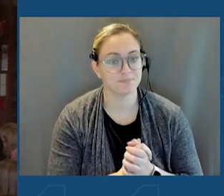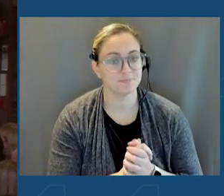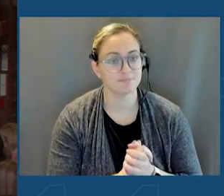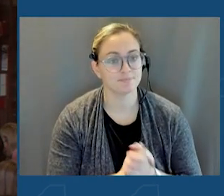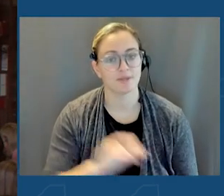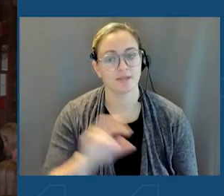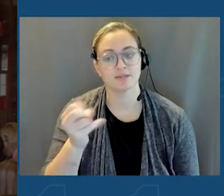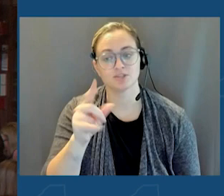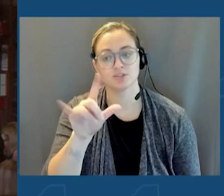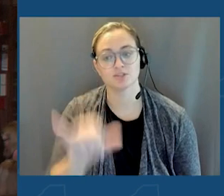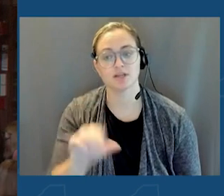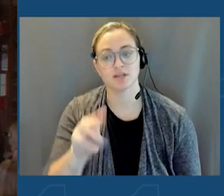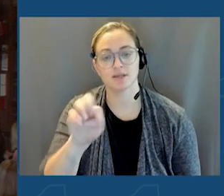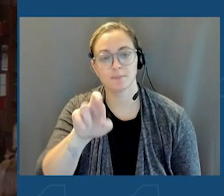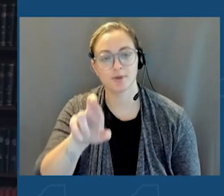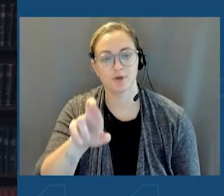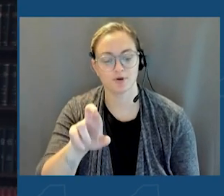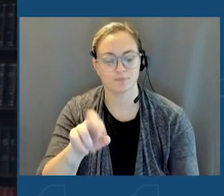Shelley Mayer.